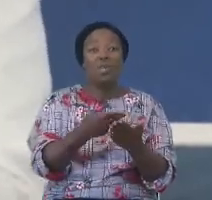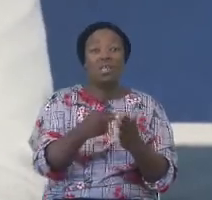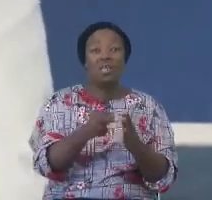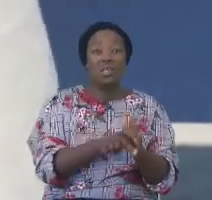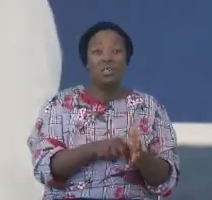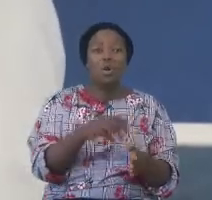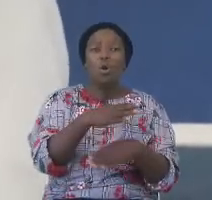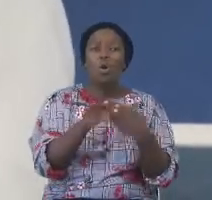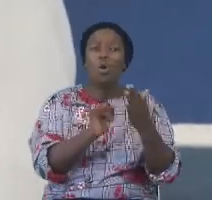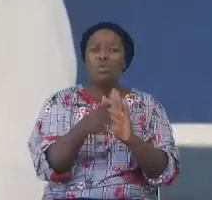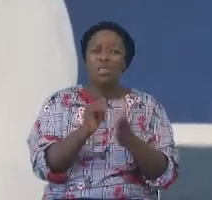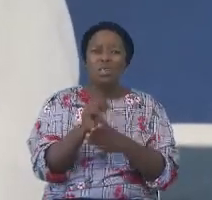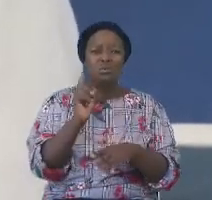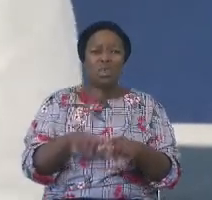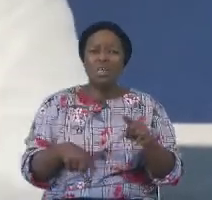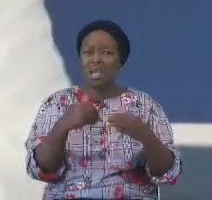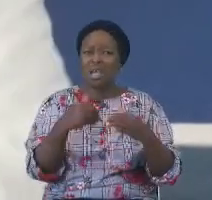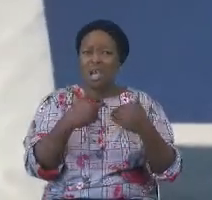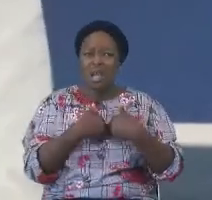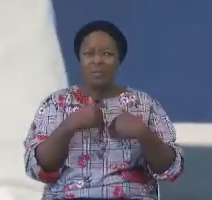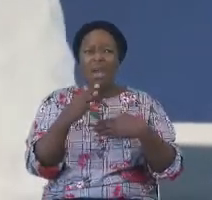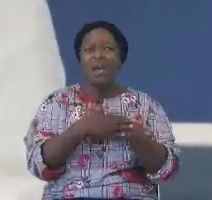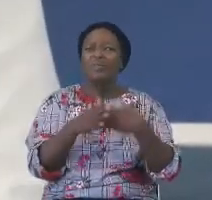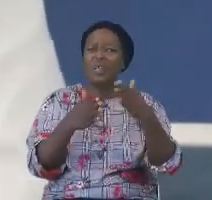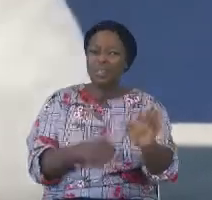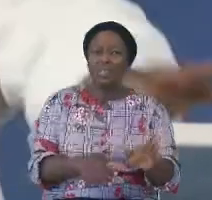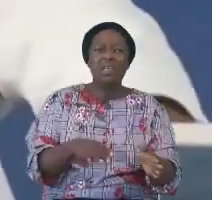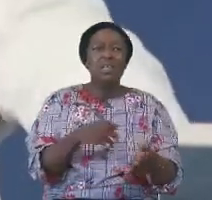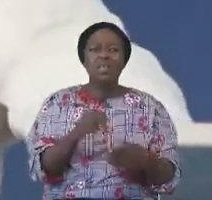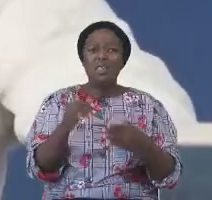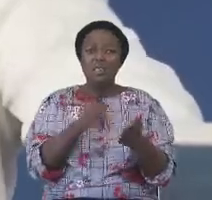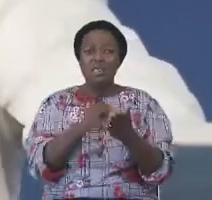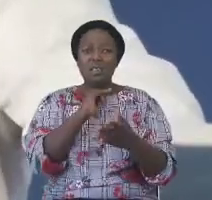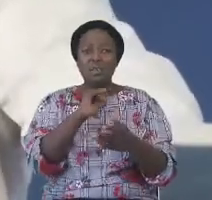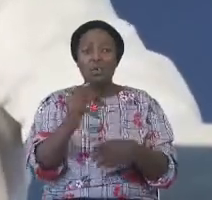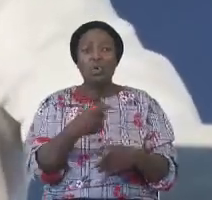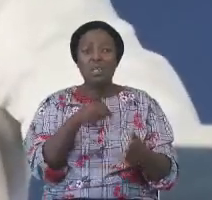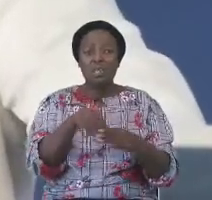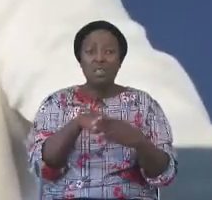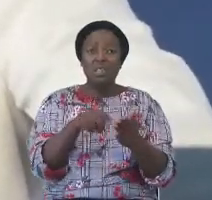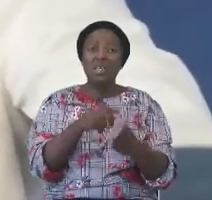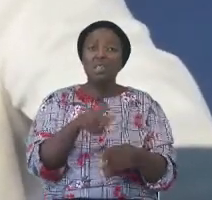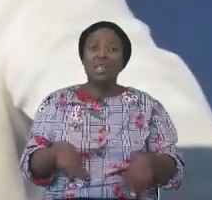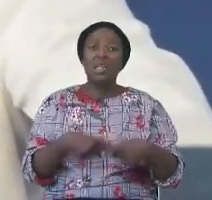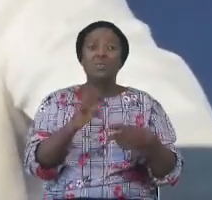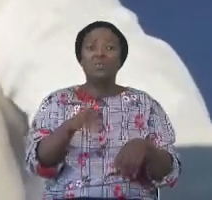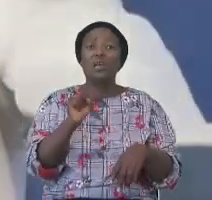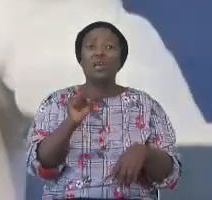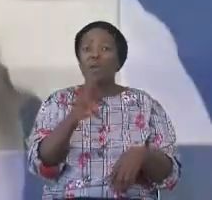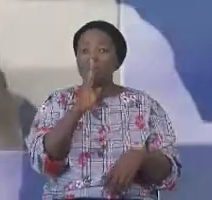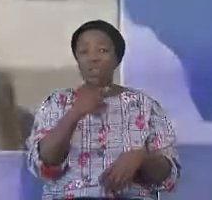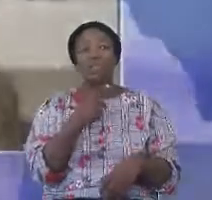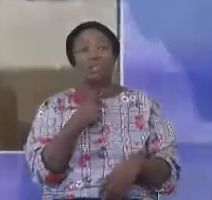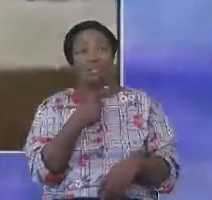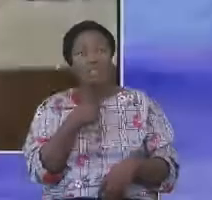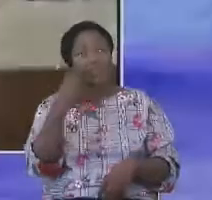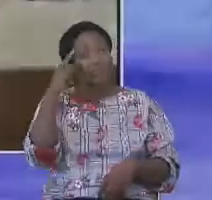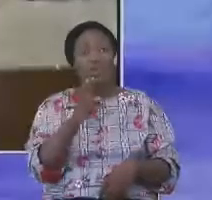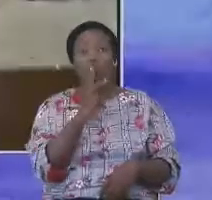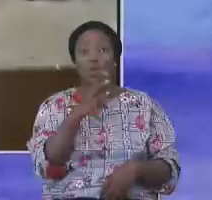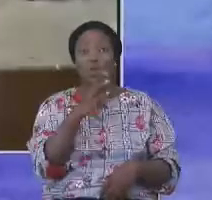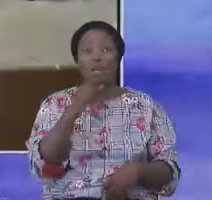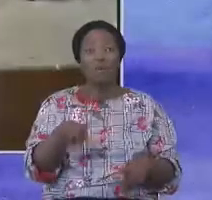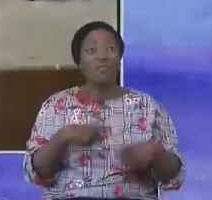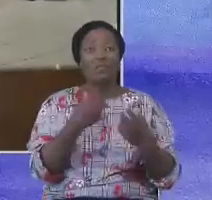thirsting for righteousness thirsty for holiness all those things you cannot have after death is only in this